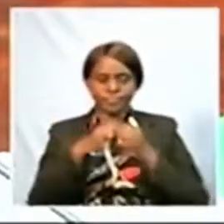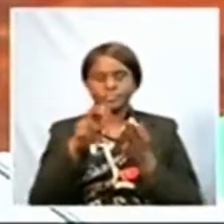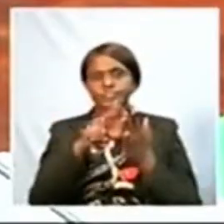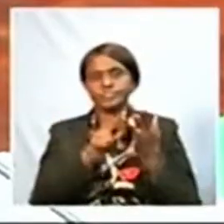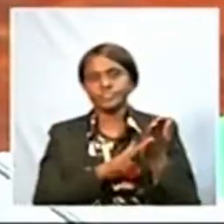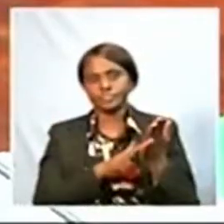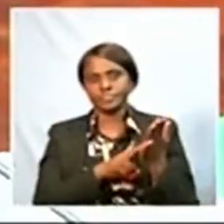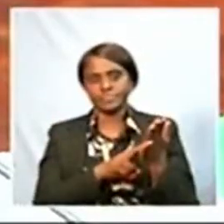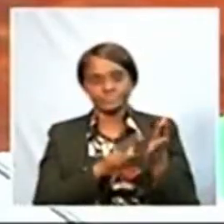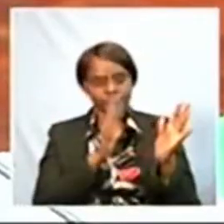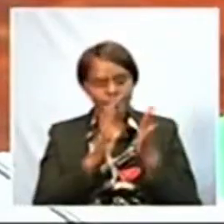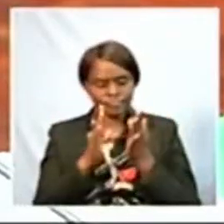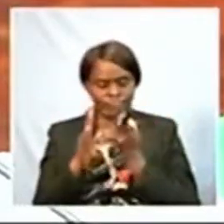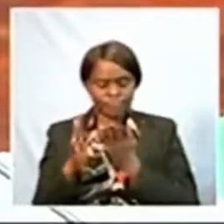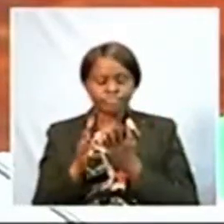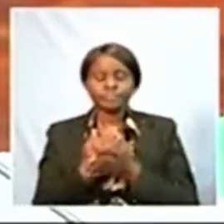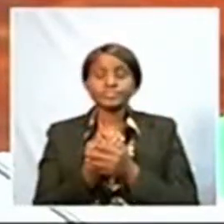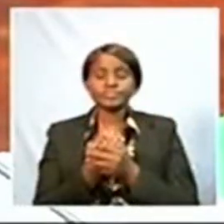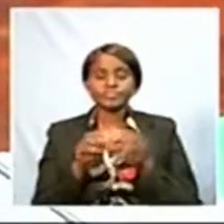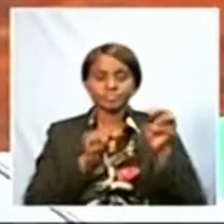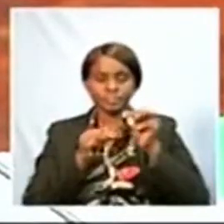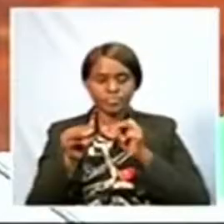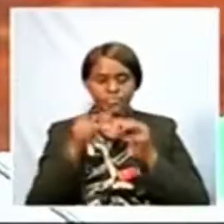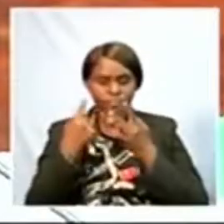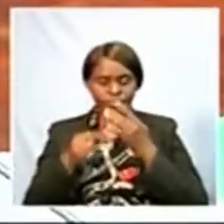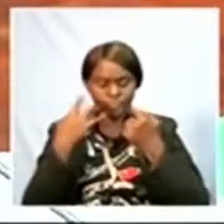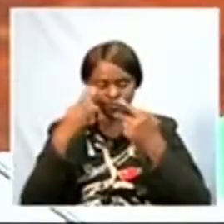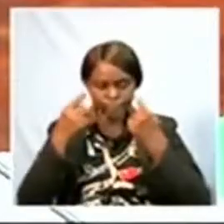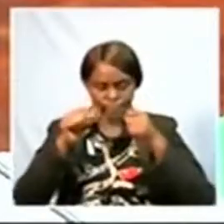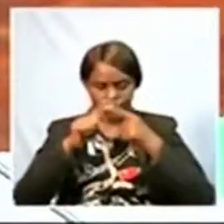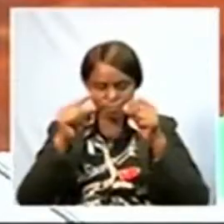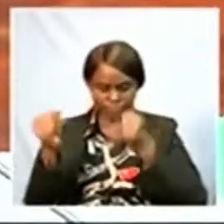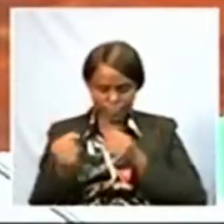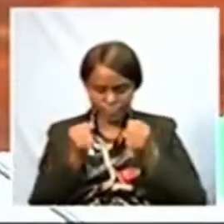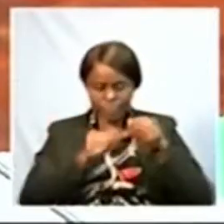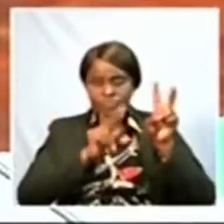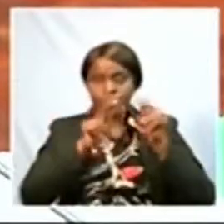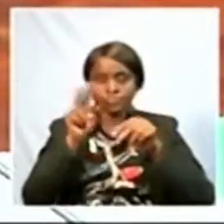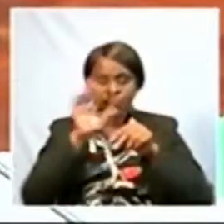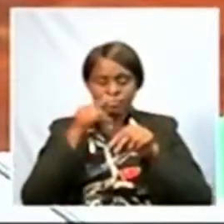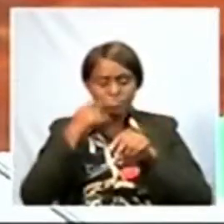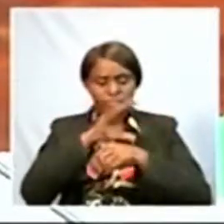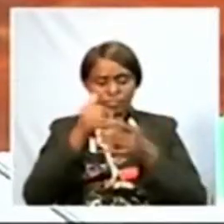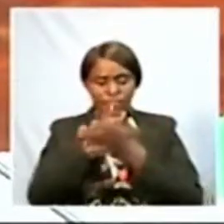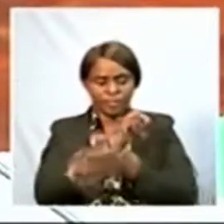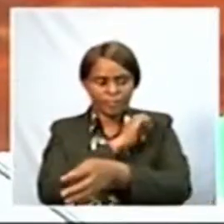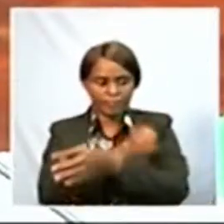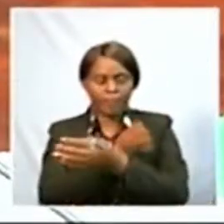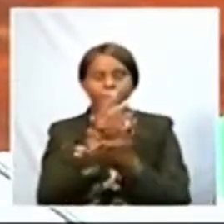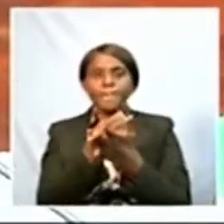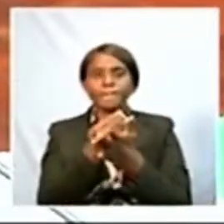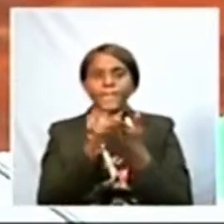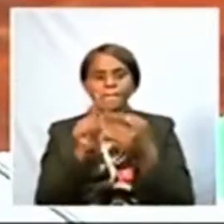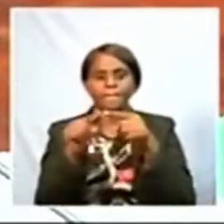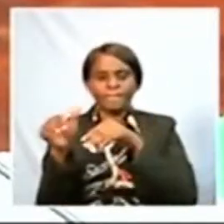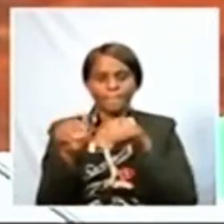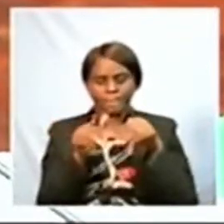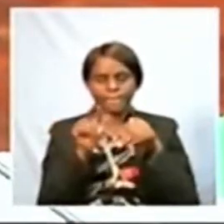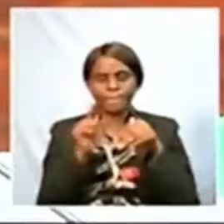statement. Remedial measure. Management will endeavor to strengthen monitoring of all empowerment grants to